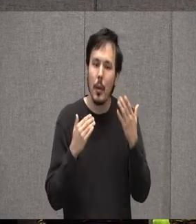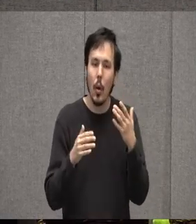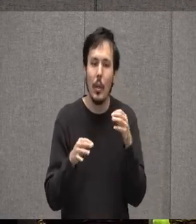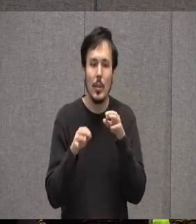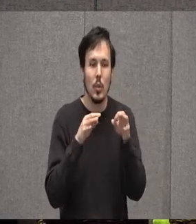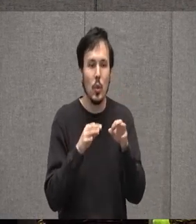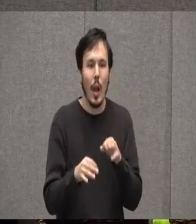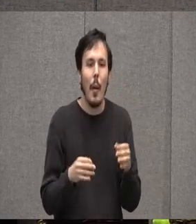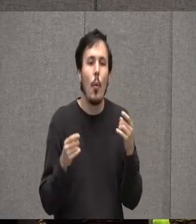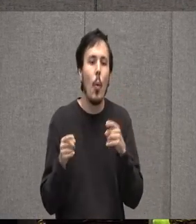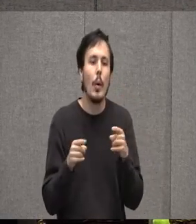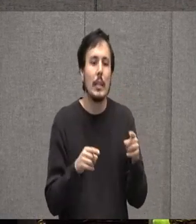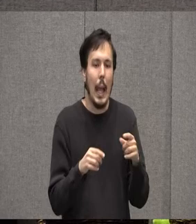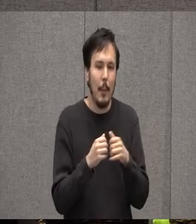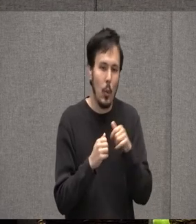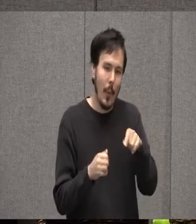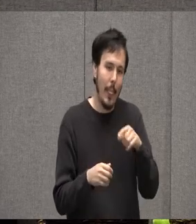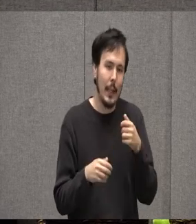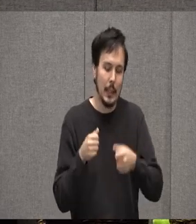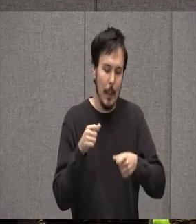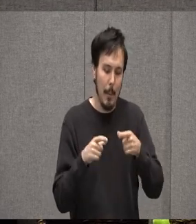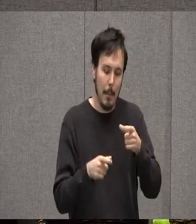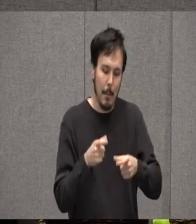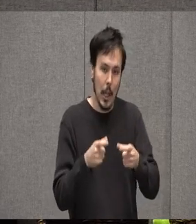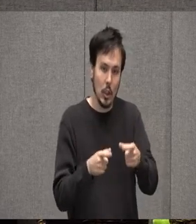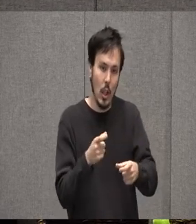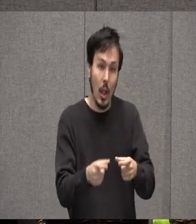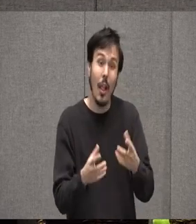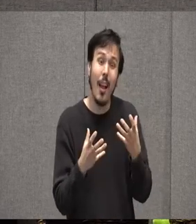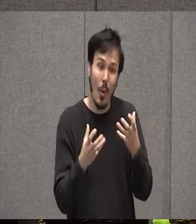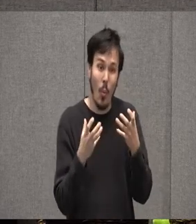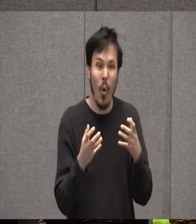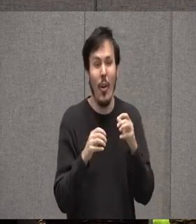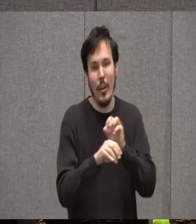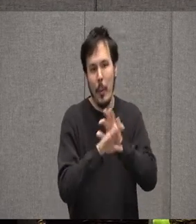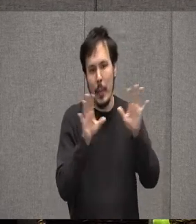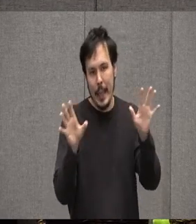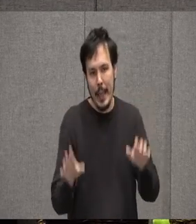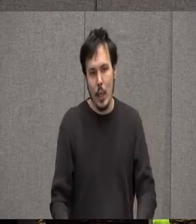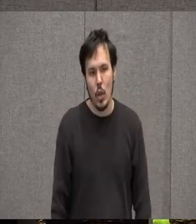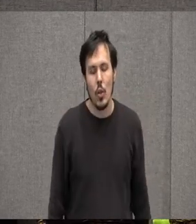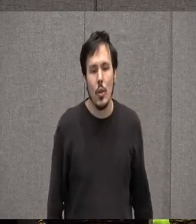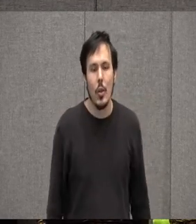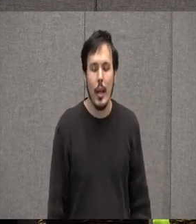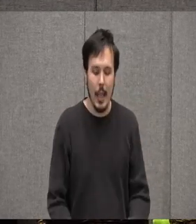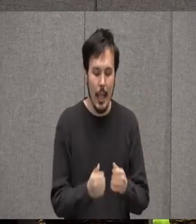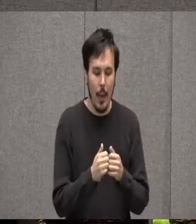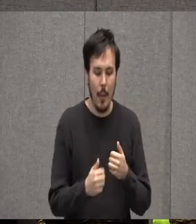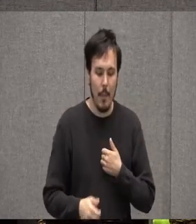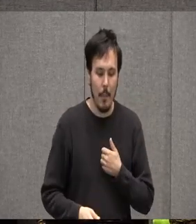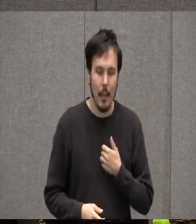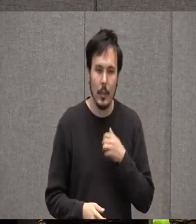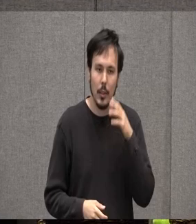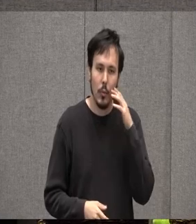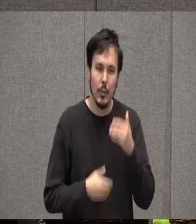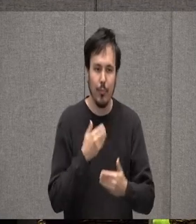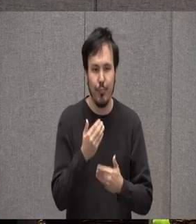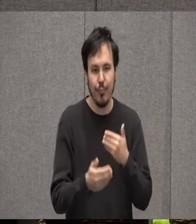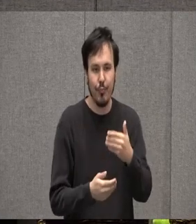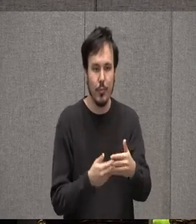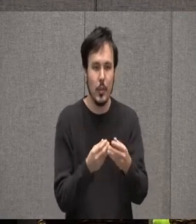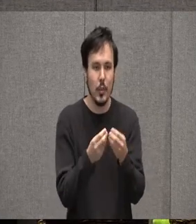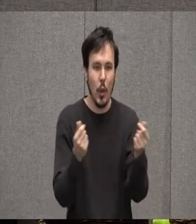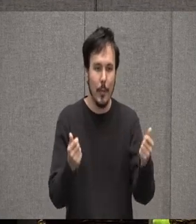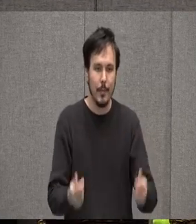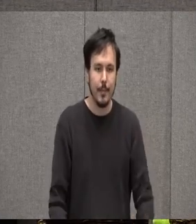what's happening inside this puzzle. And I wanted it to be very clear how I was going to go ahead and be solving it.